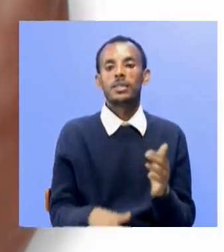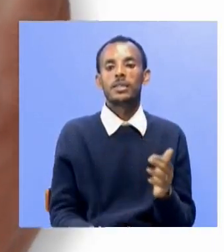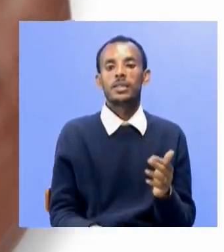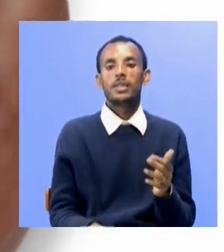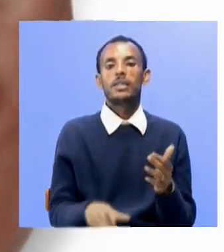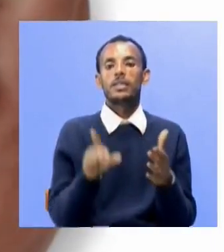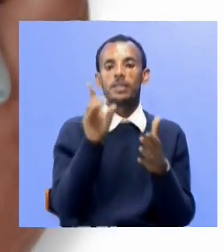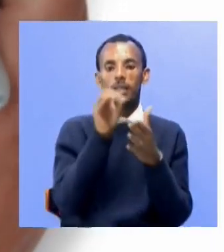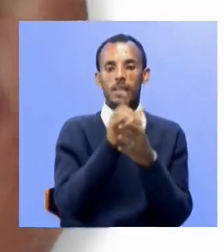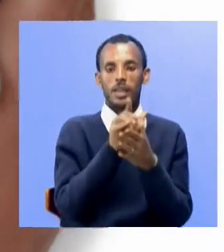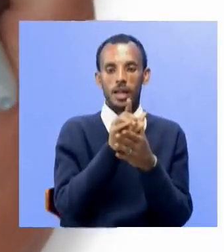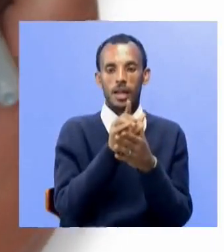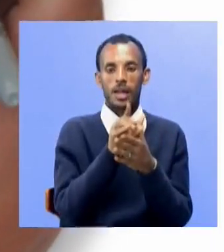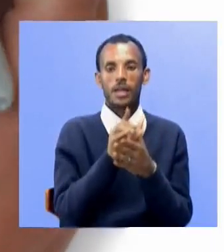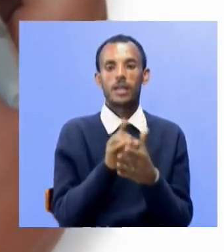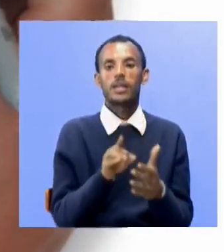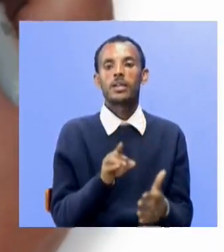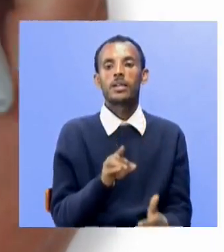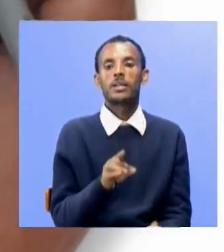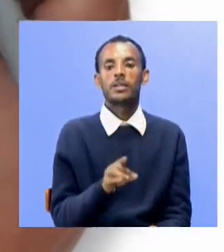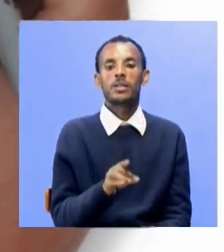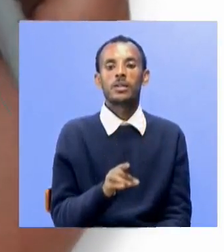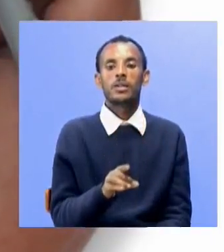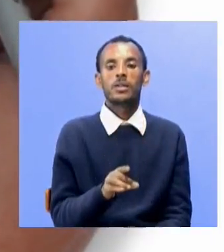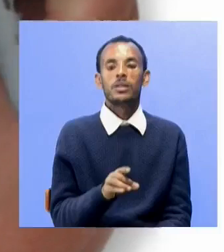the data